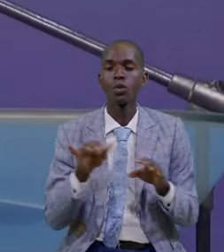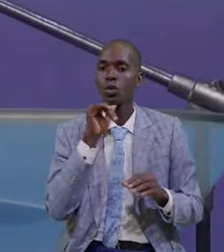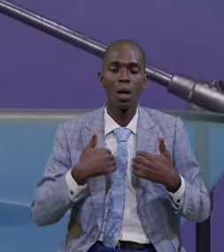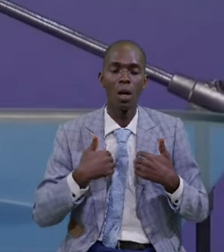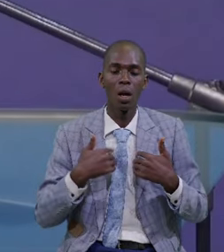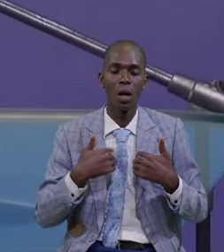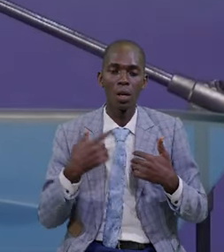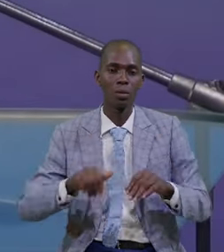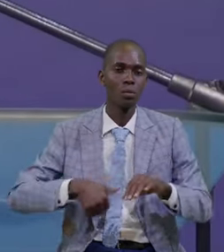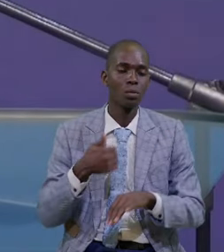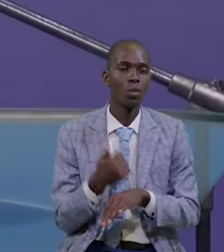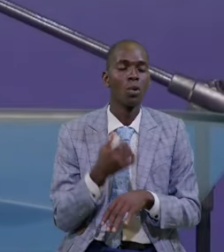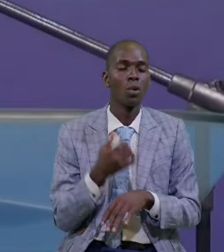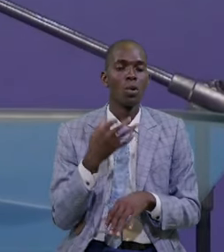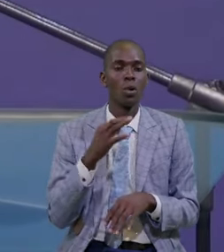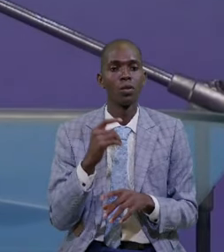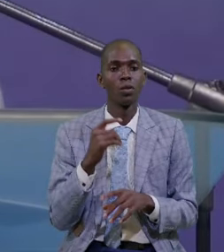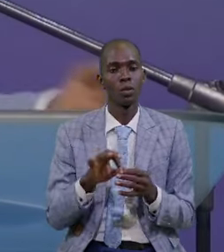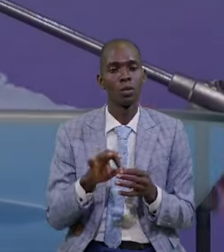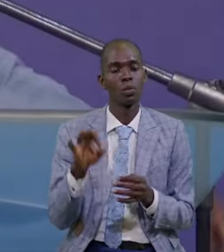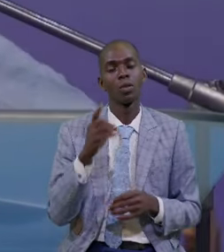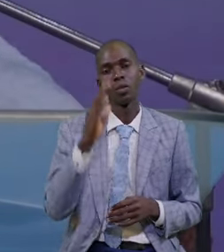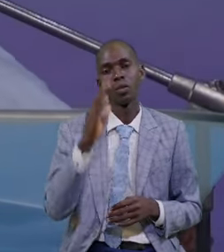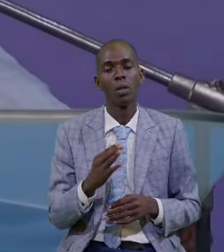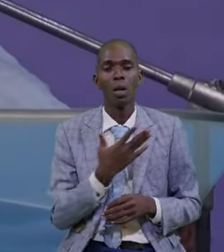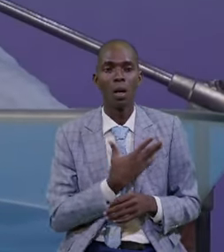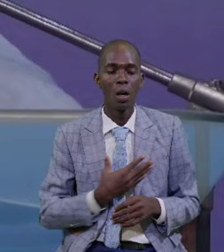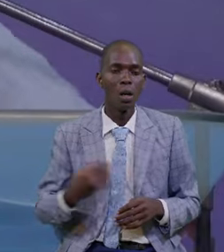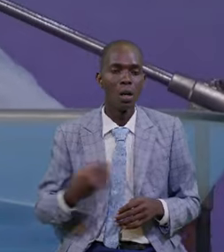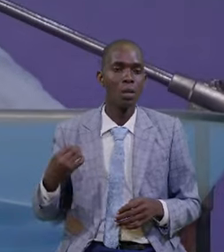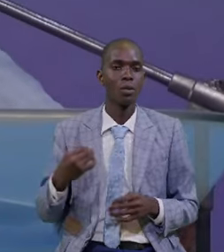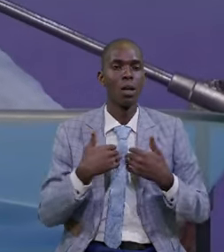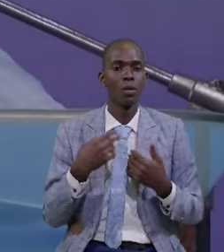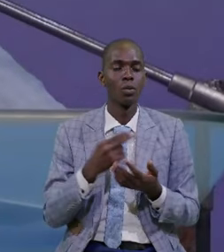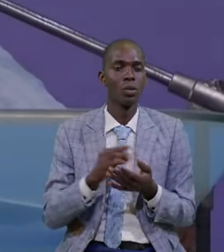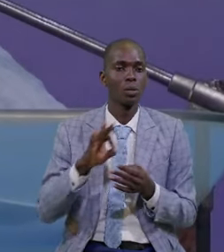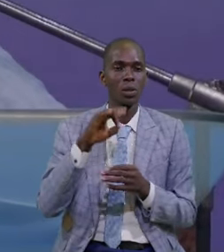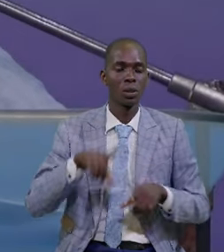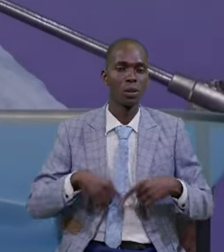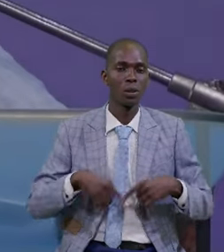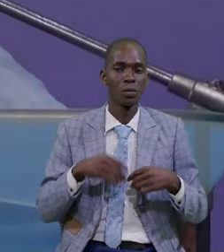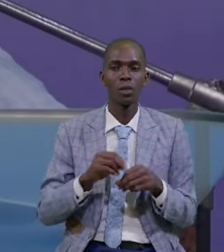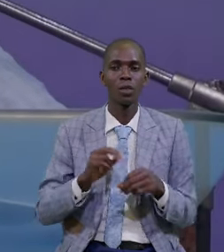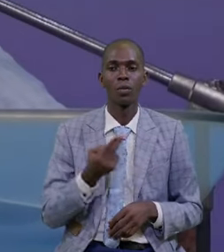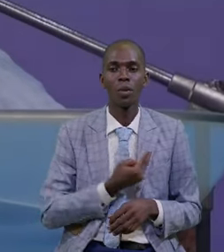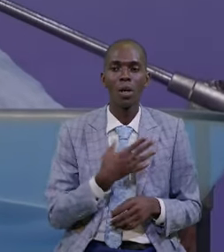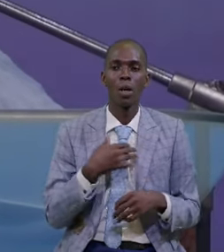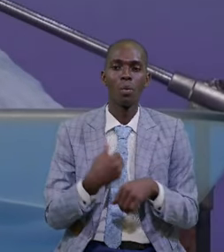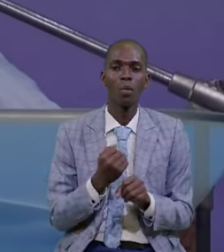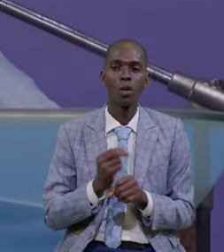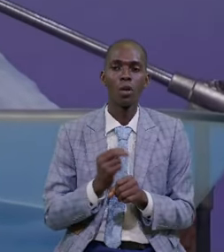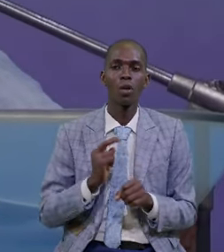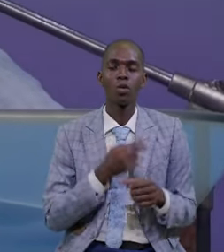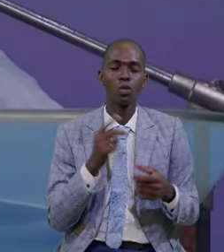we have the Holy Ghost resident in us, it makes us to speak in such a